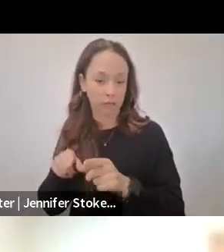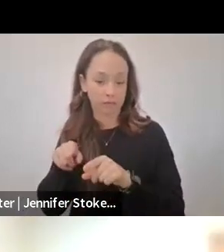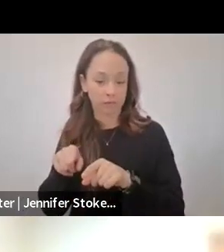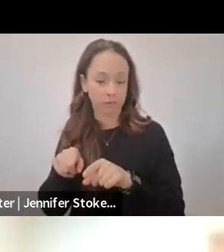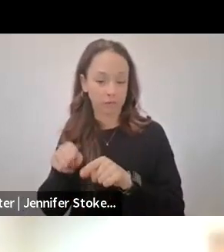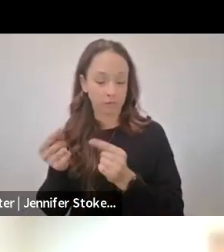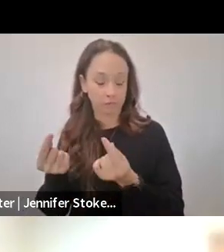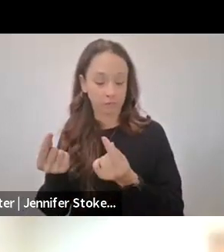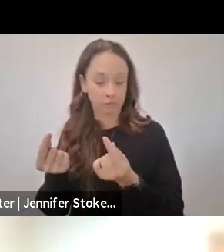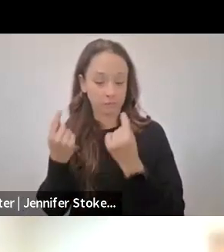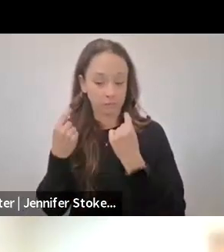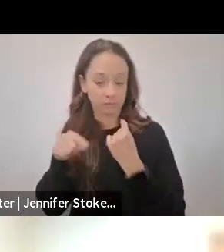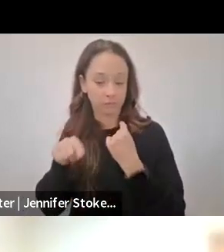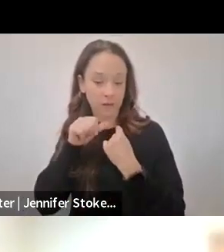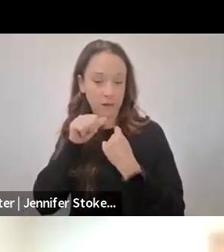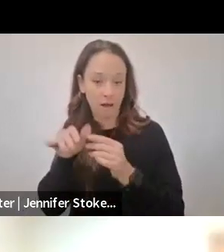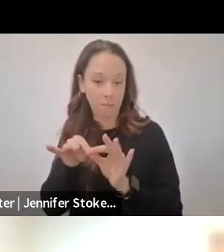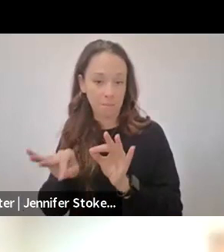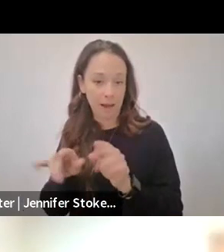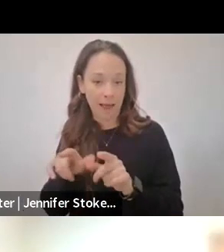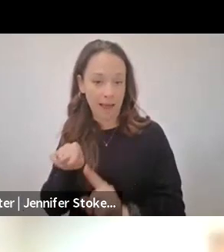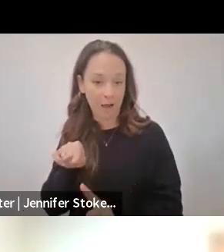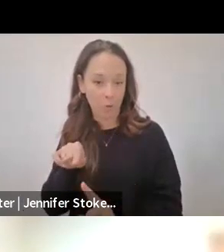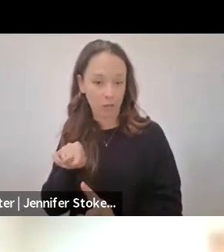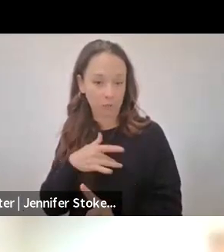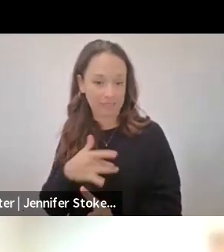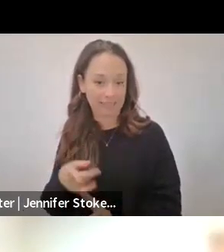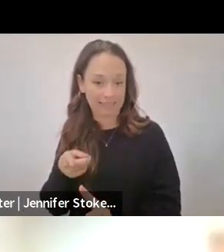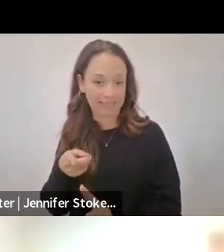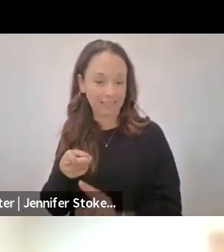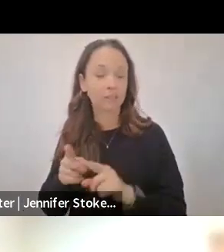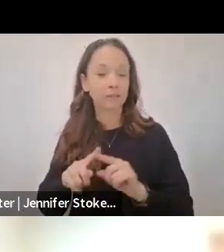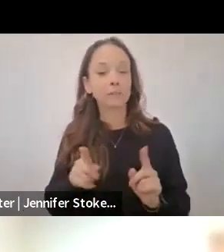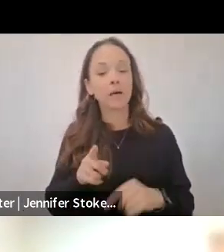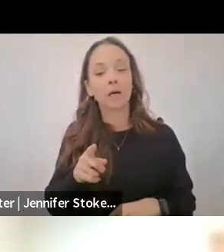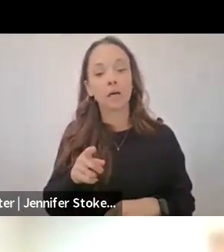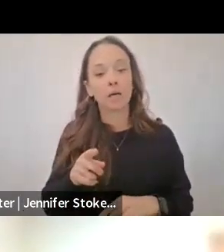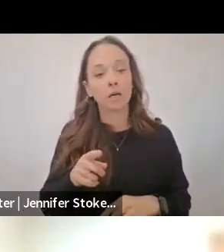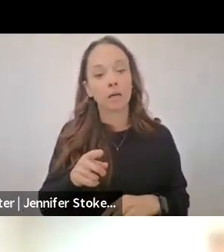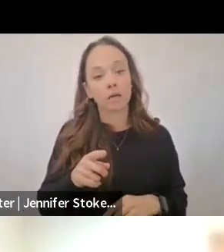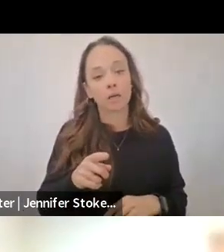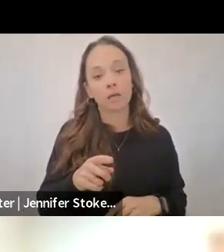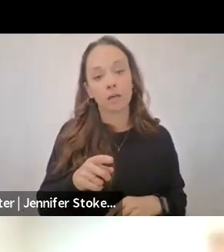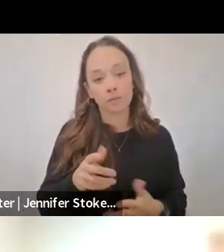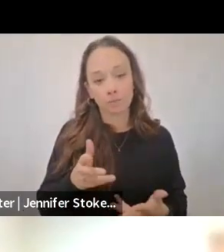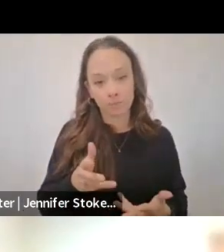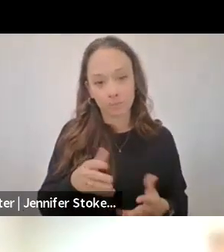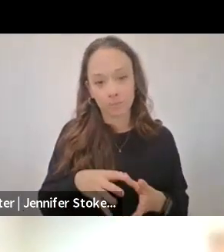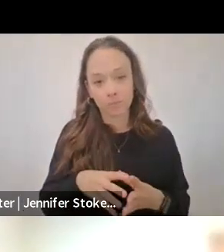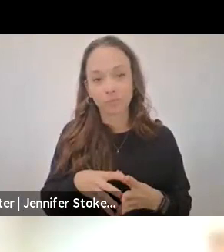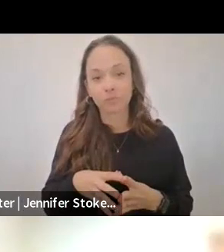not necessarily as plain language as we would like, but we are always, but when you have,